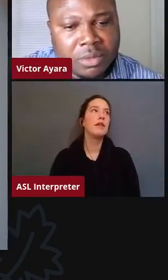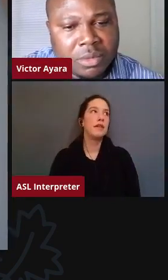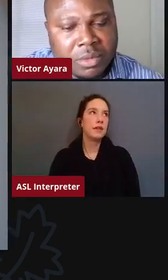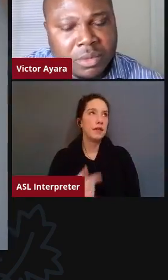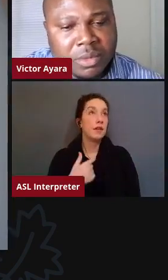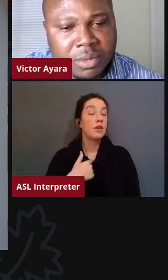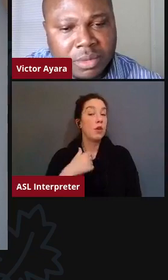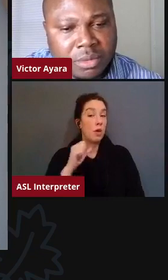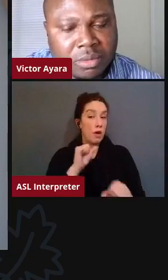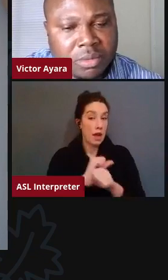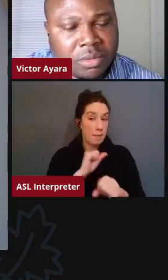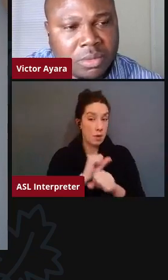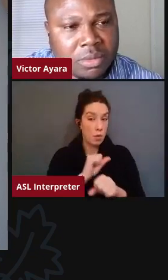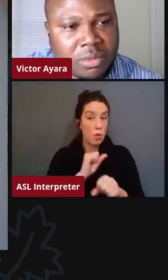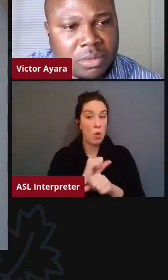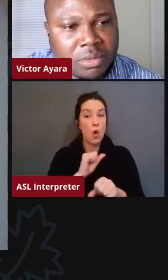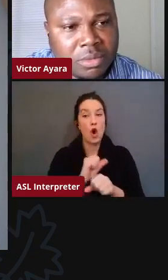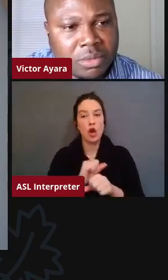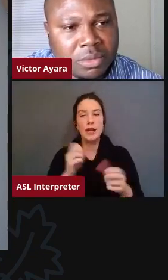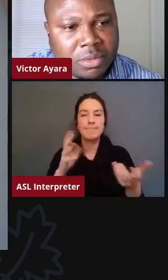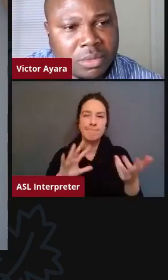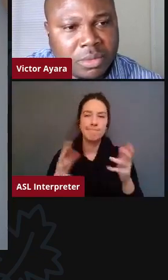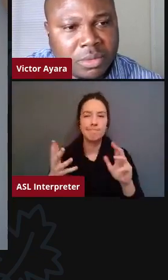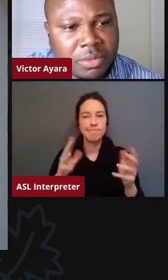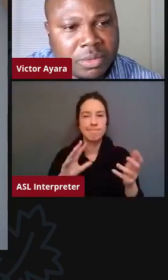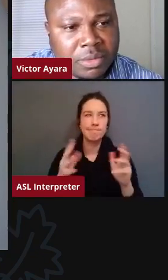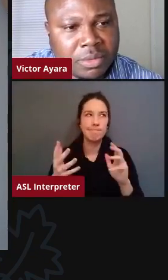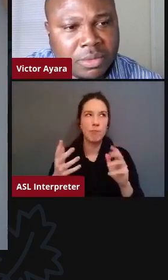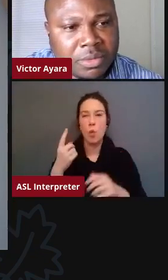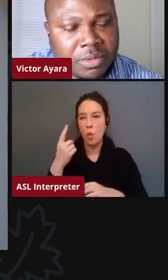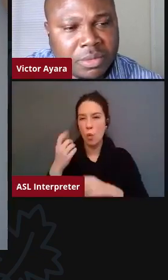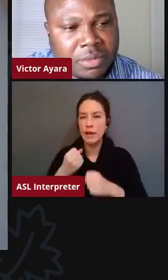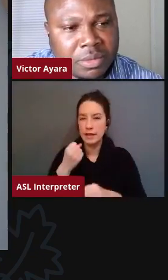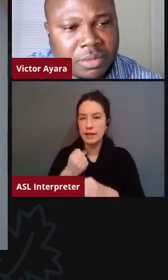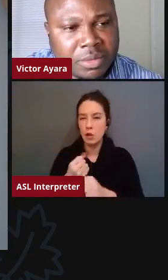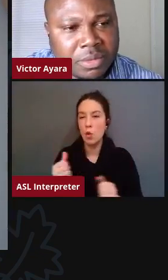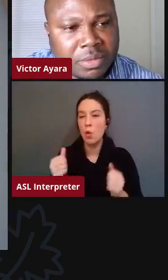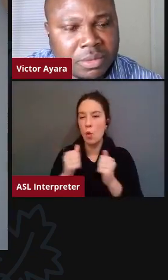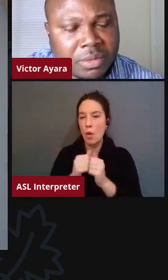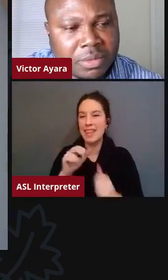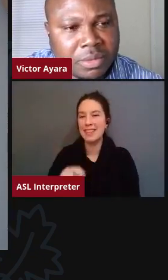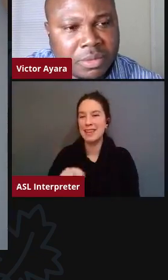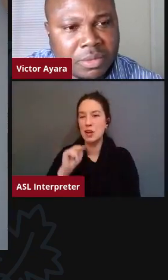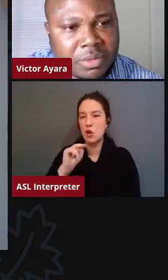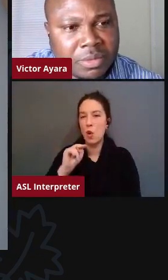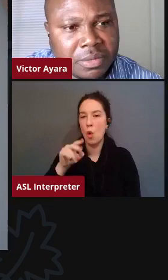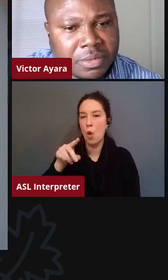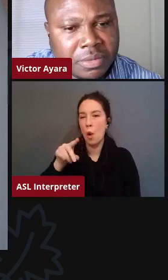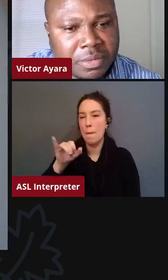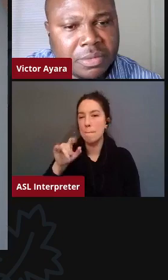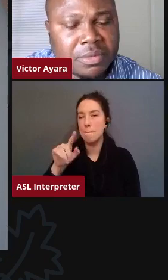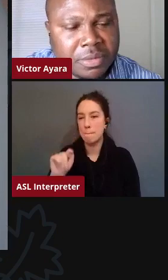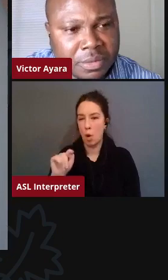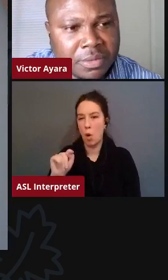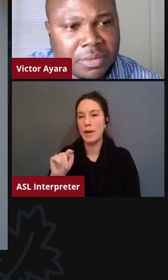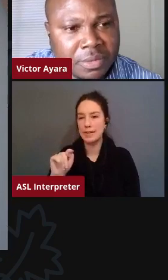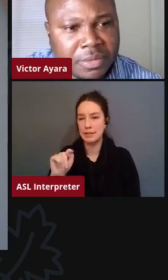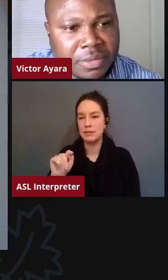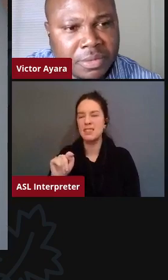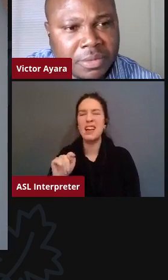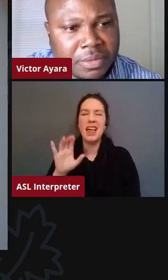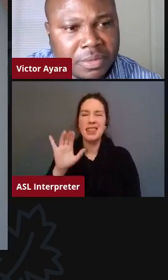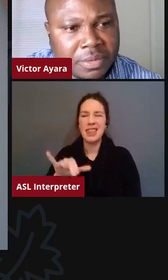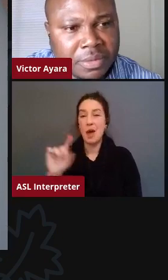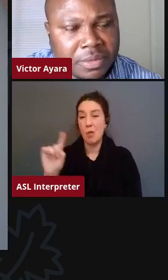working off and on, I would say over a year, with North Point Health and Wellness, which is a federally qualified health center in North